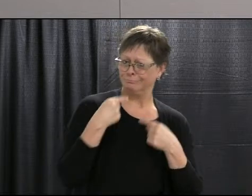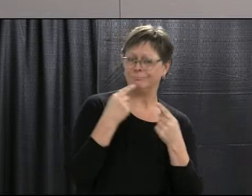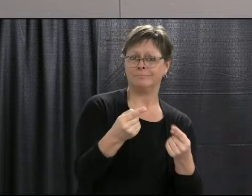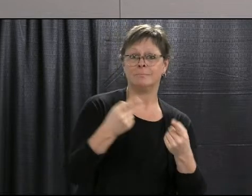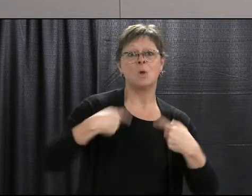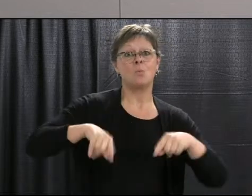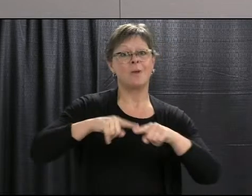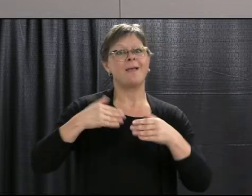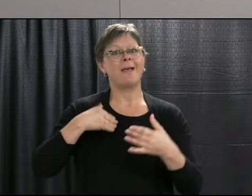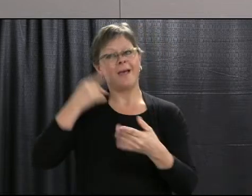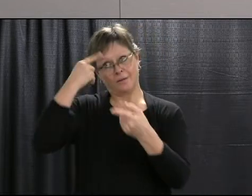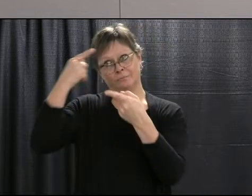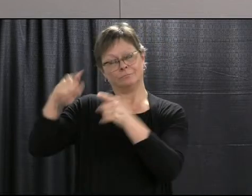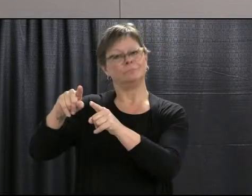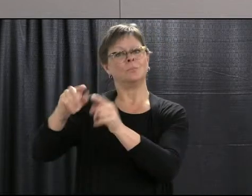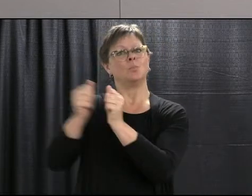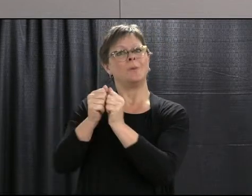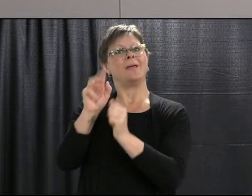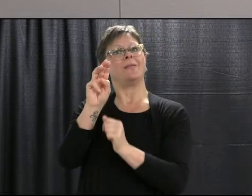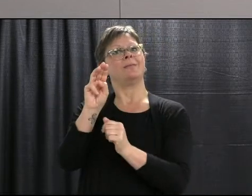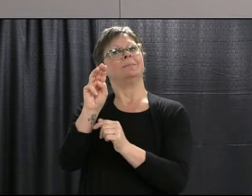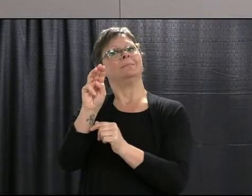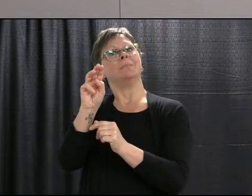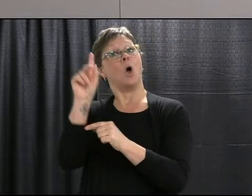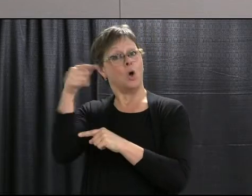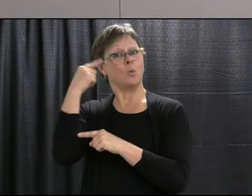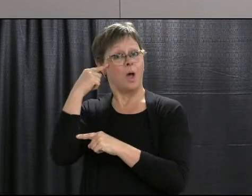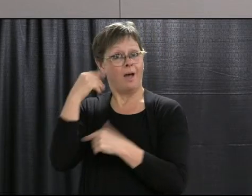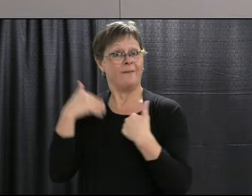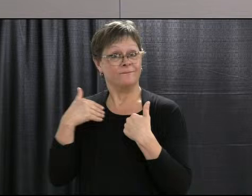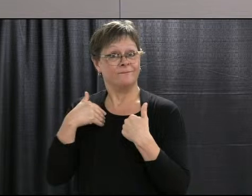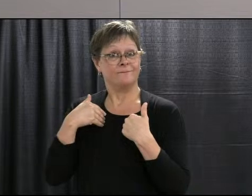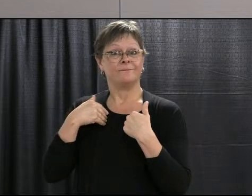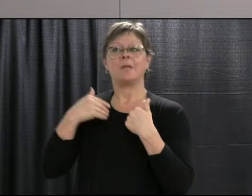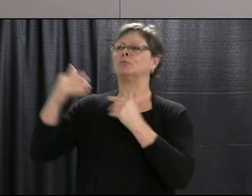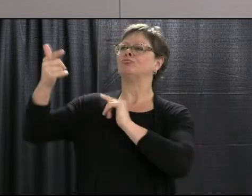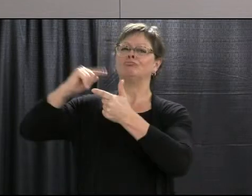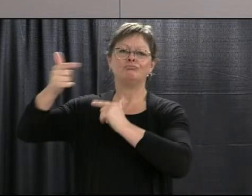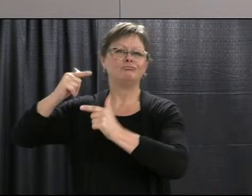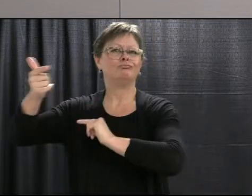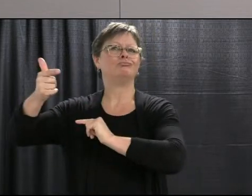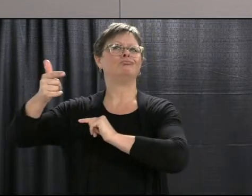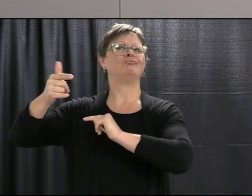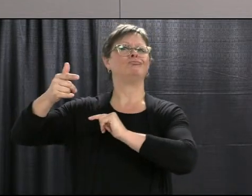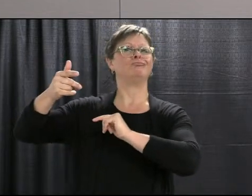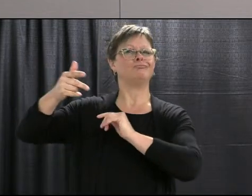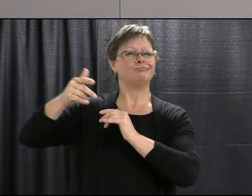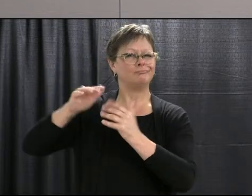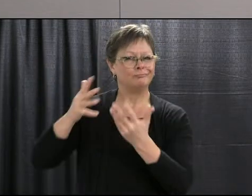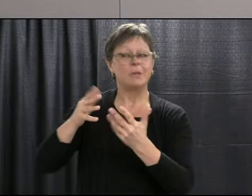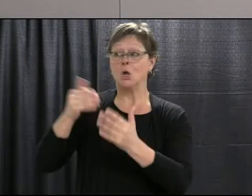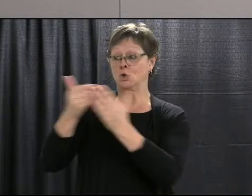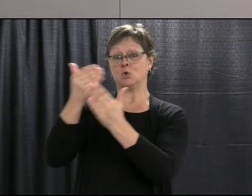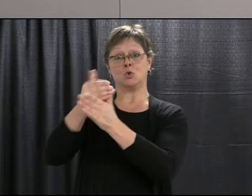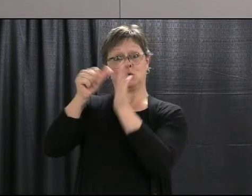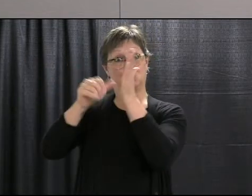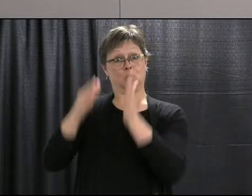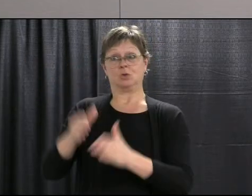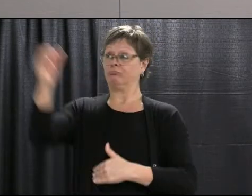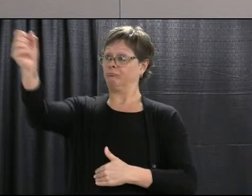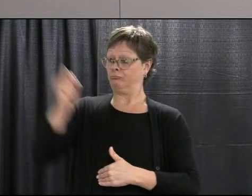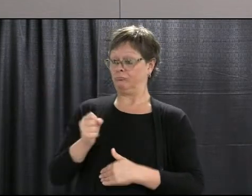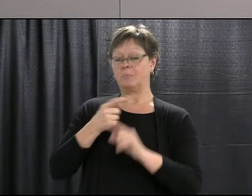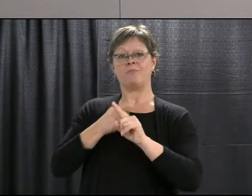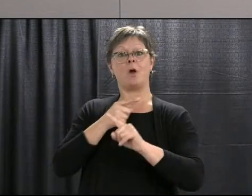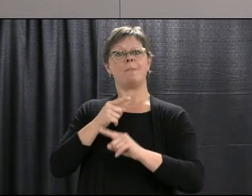of understanding with Ottawa back and forth. It's been a partnership. Our people go there, they come here. And this new surgeon that we hired was a surgeon from the Ottawa